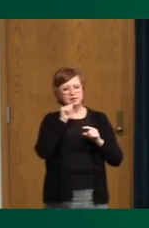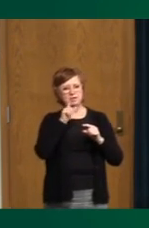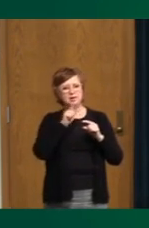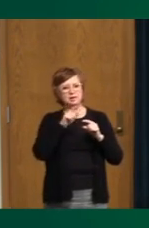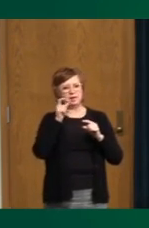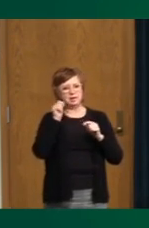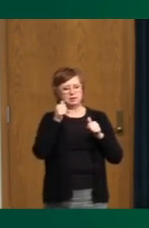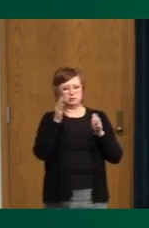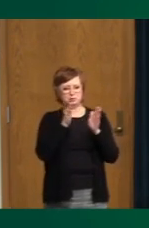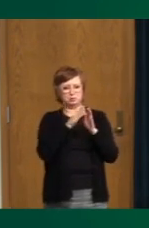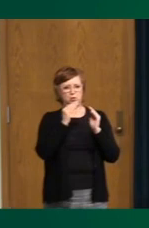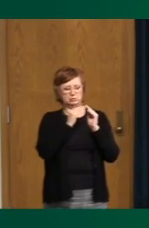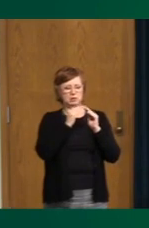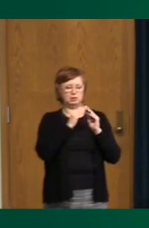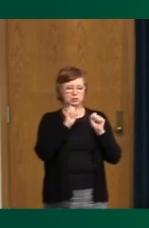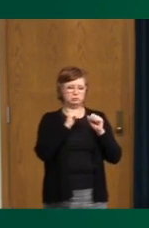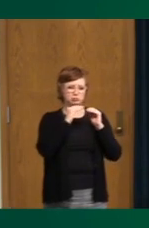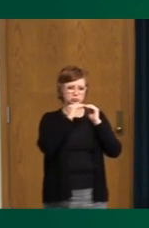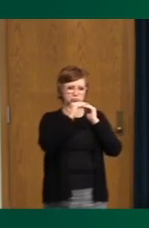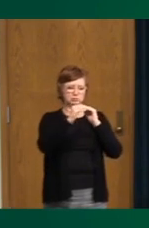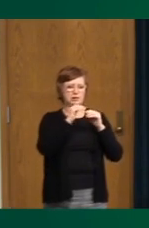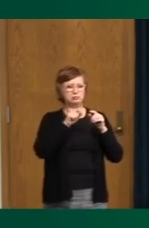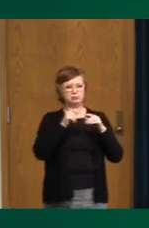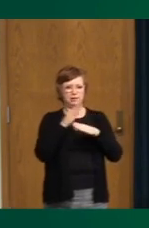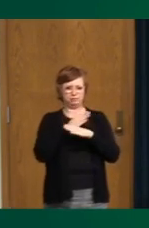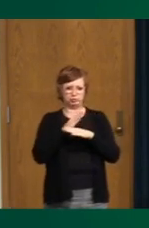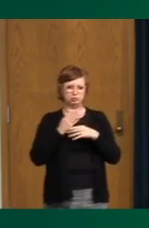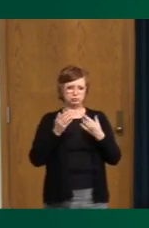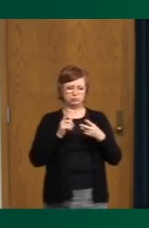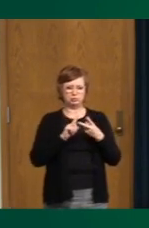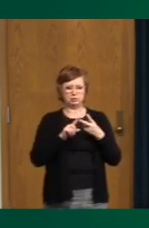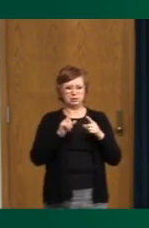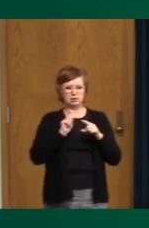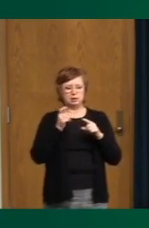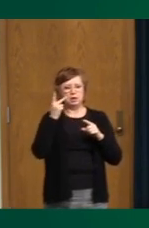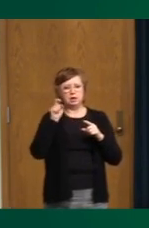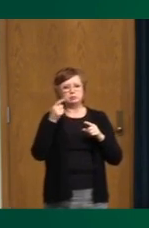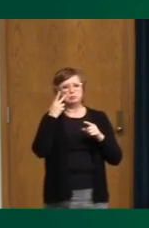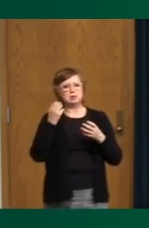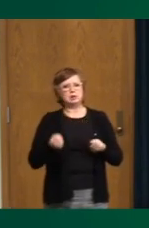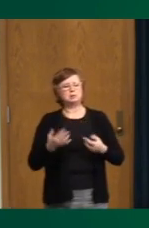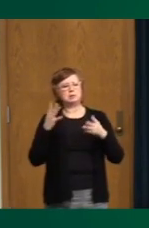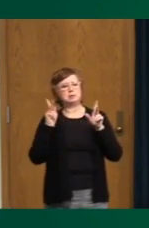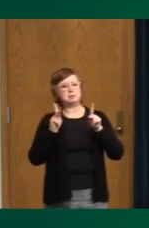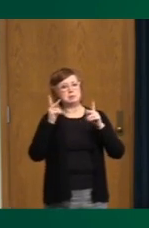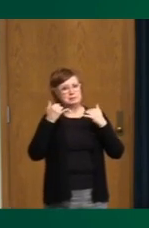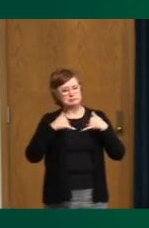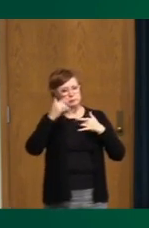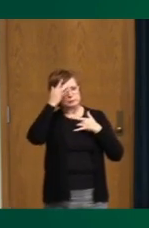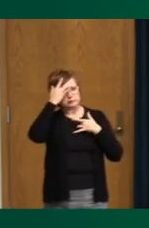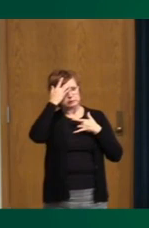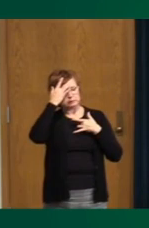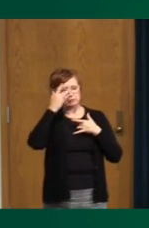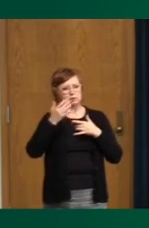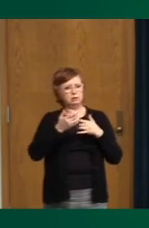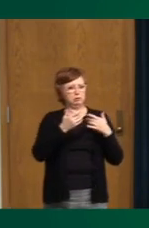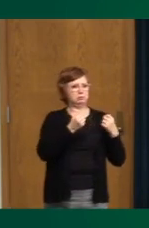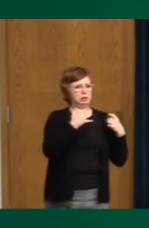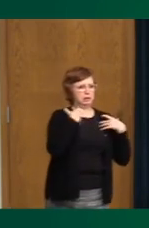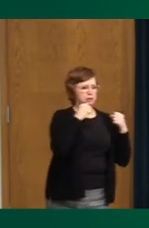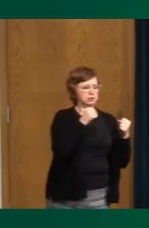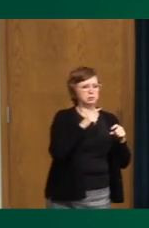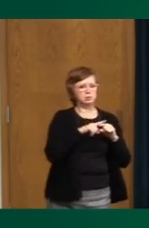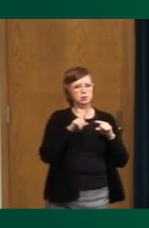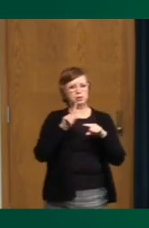out. Similarly, we look at our active case rate, which again is around 129